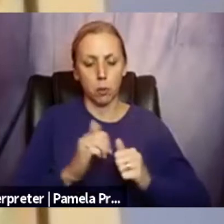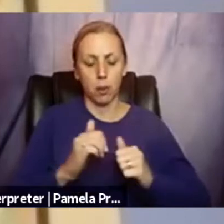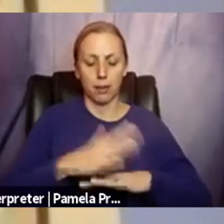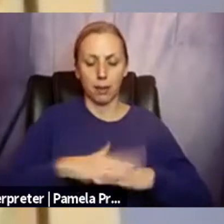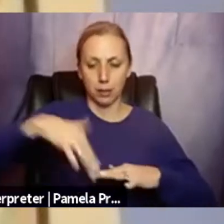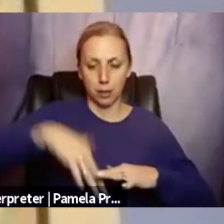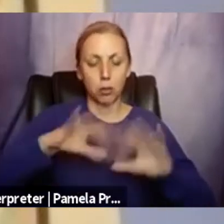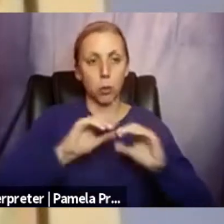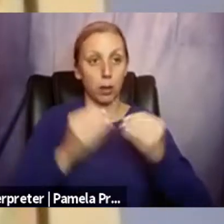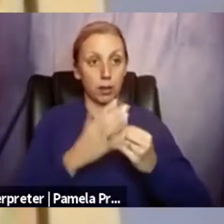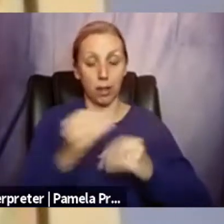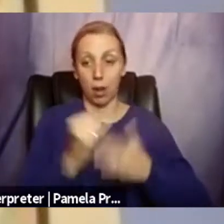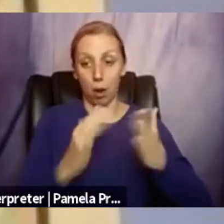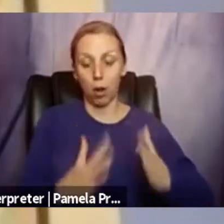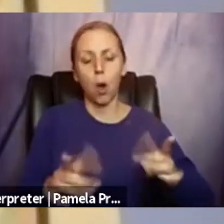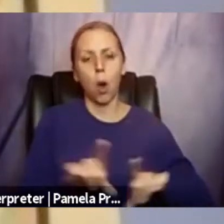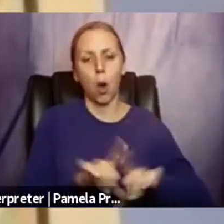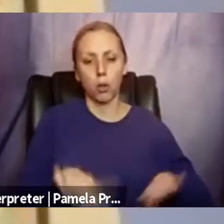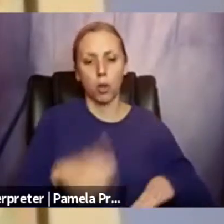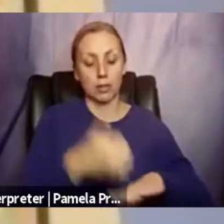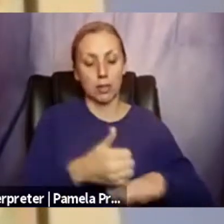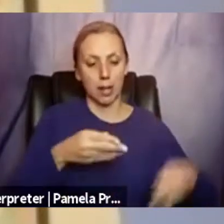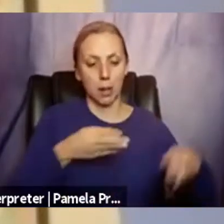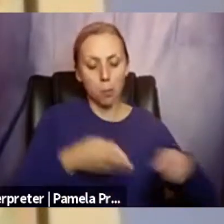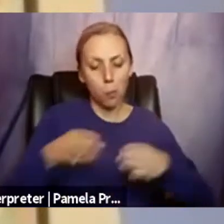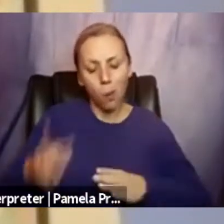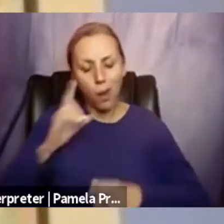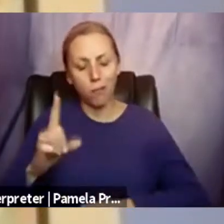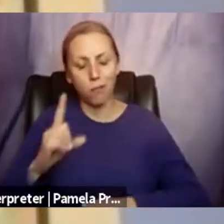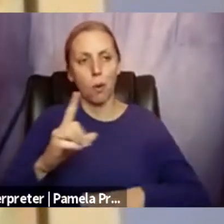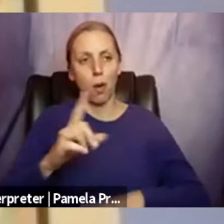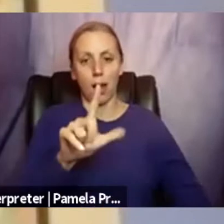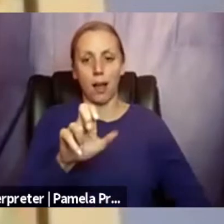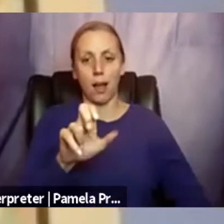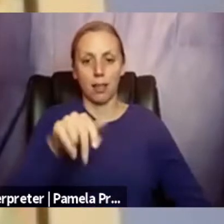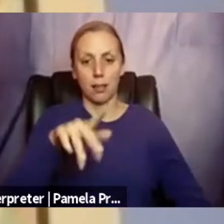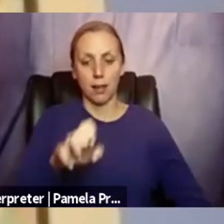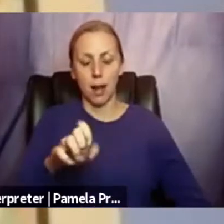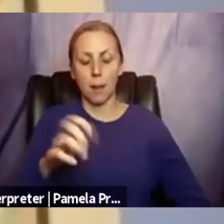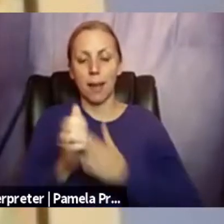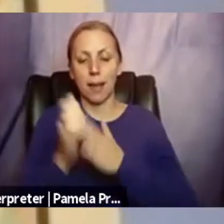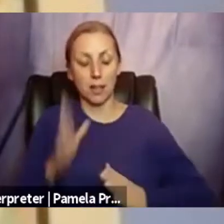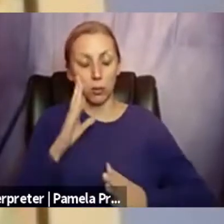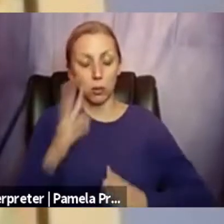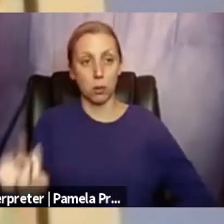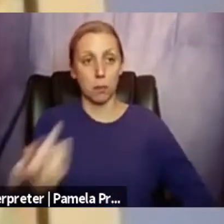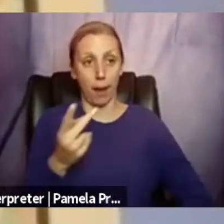and making pathways for Lenape artists and leaders to return to Lenape Hoking today.